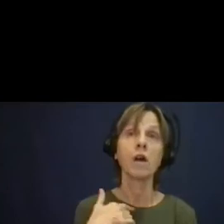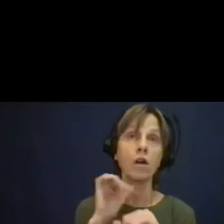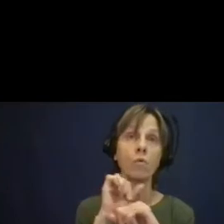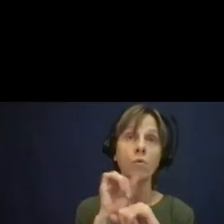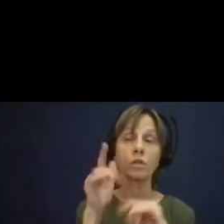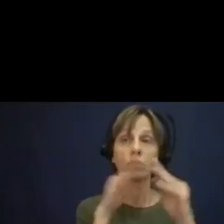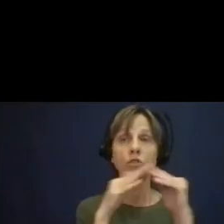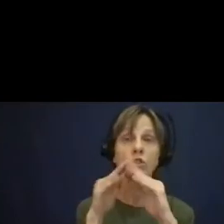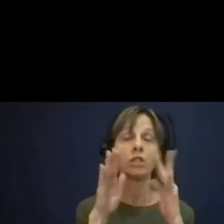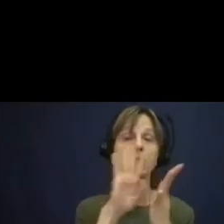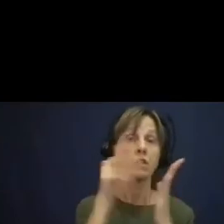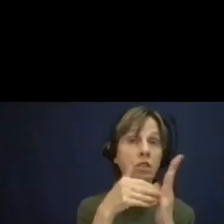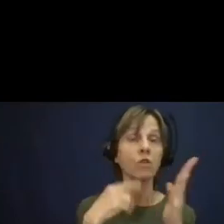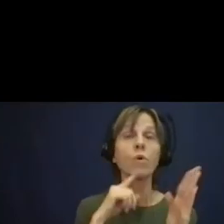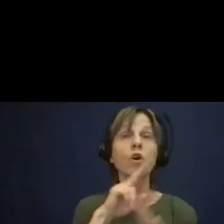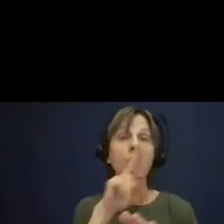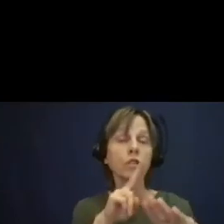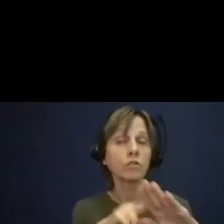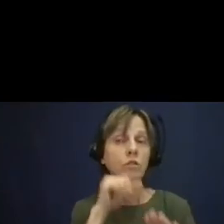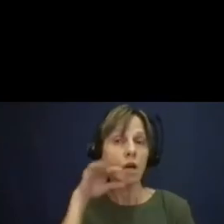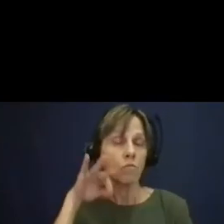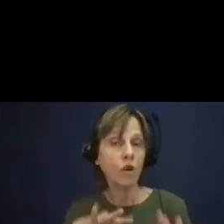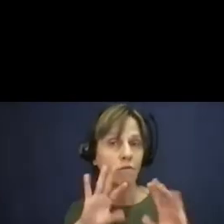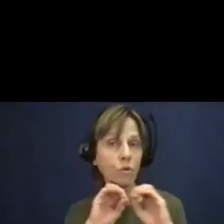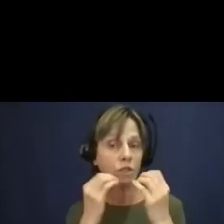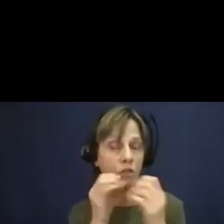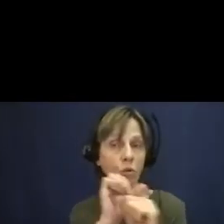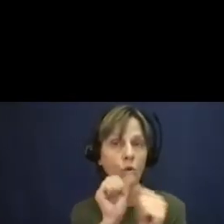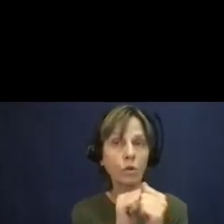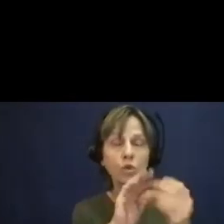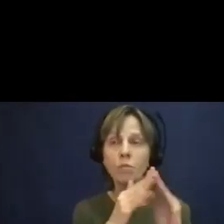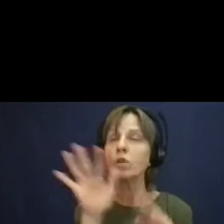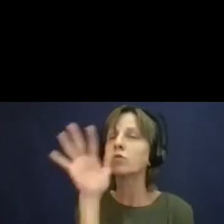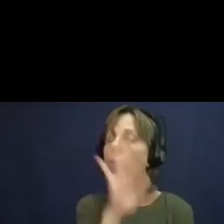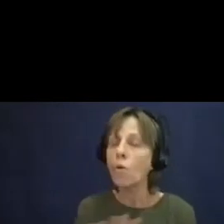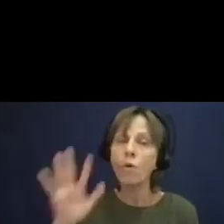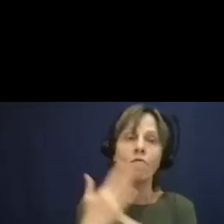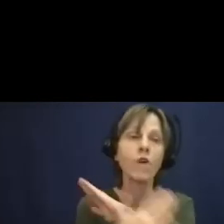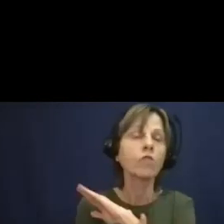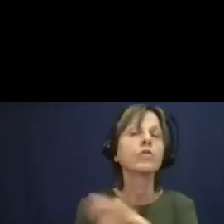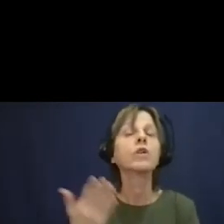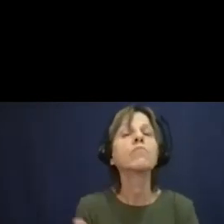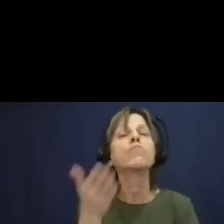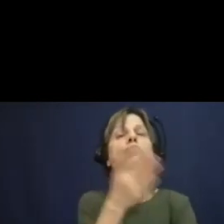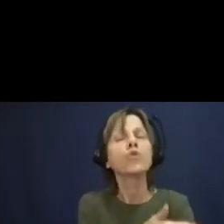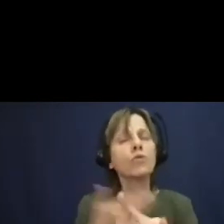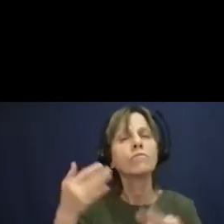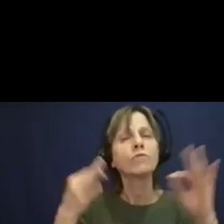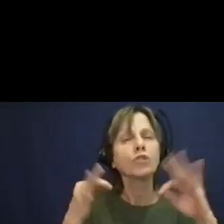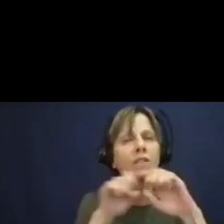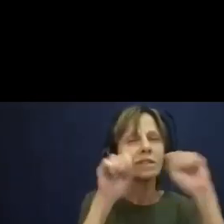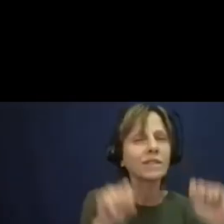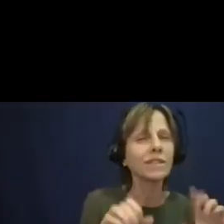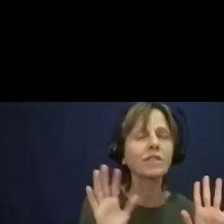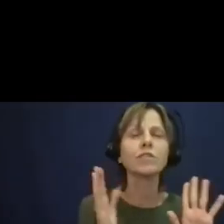nonprofit organization that works with communities across the country to improve justice systems and promote public safety